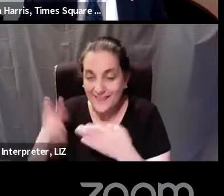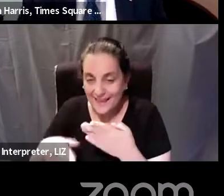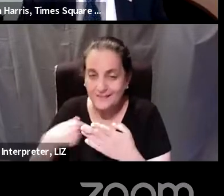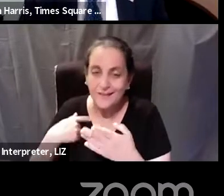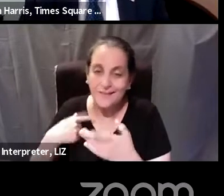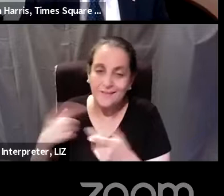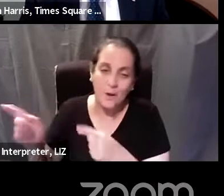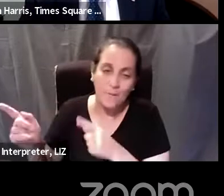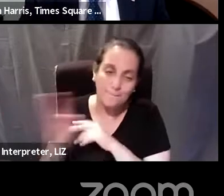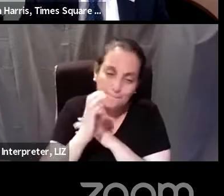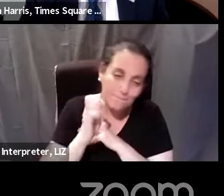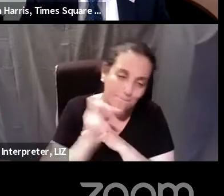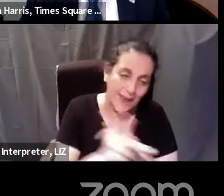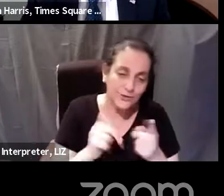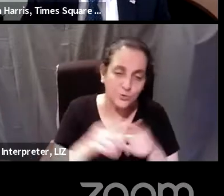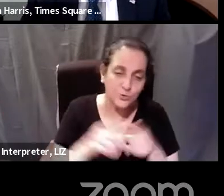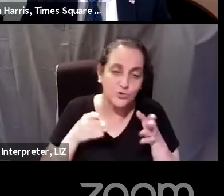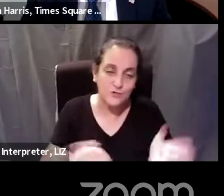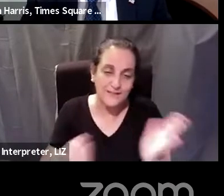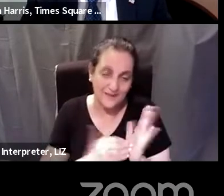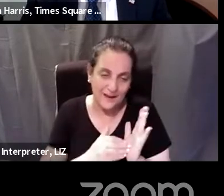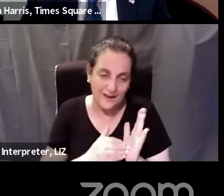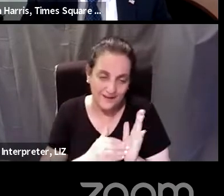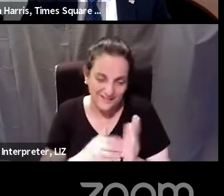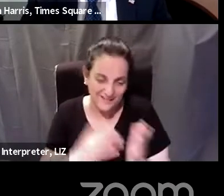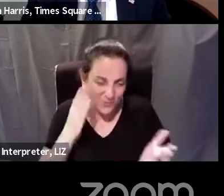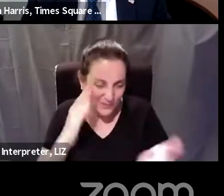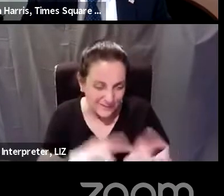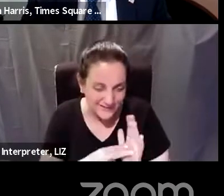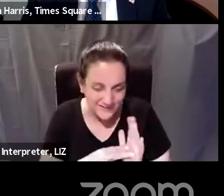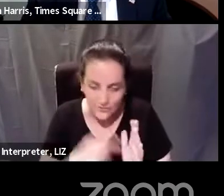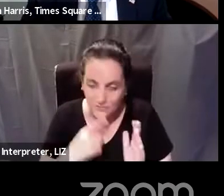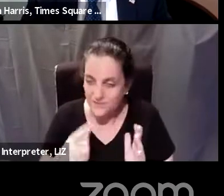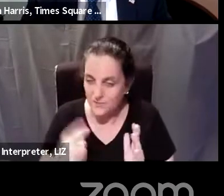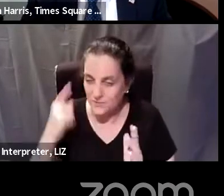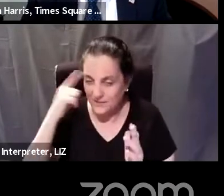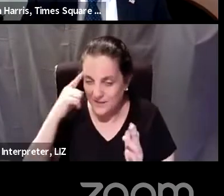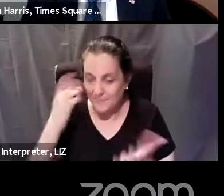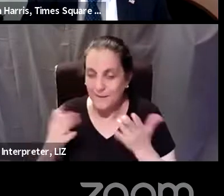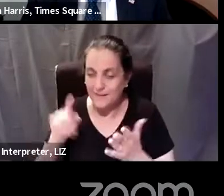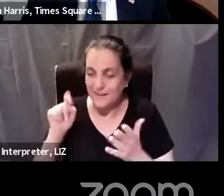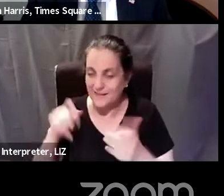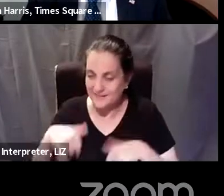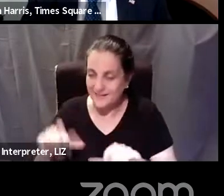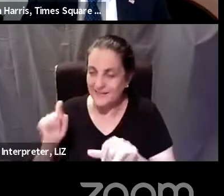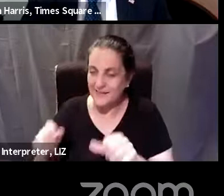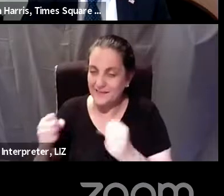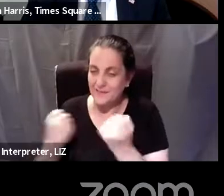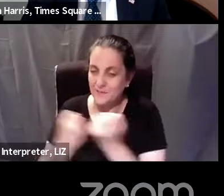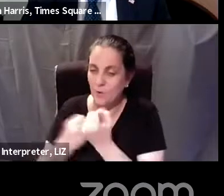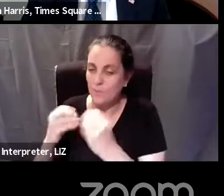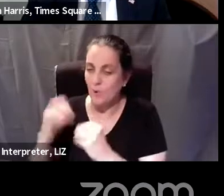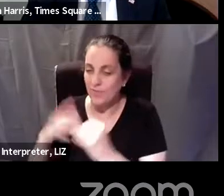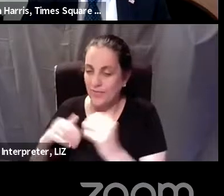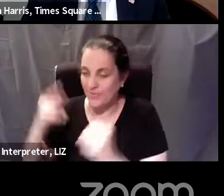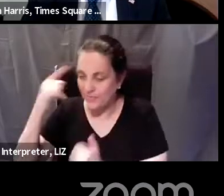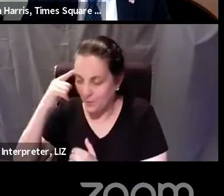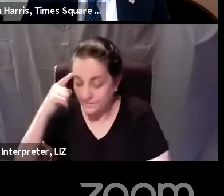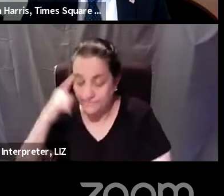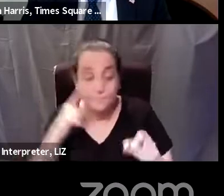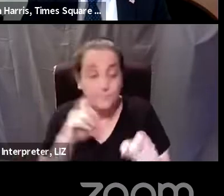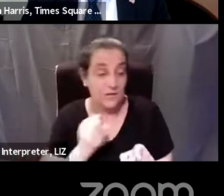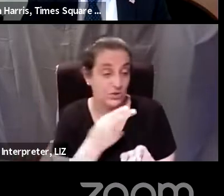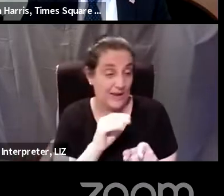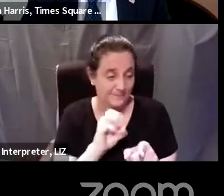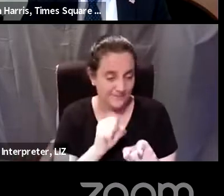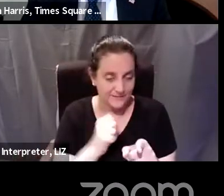about that or whatever else you were going to talk about when you raised your hand. Yeah, basically that's where I was going to go. I mean, this is one of the other things about